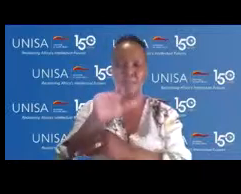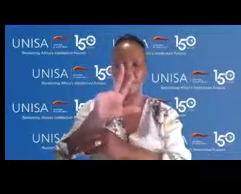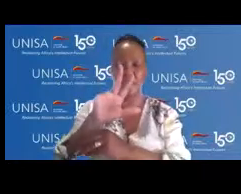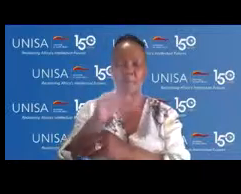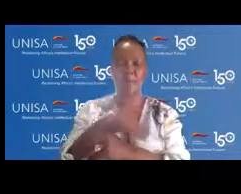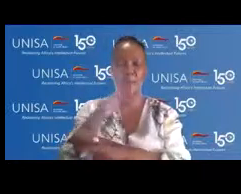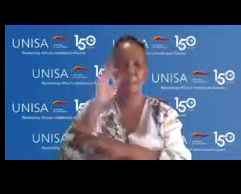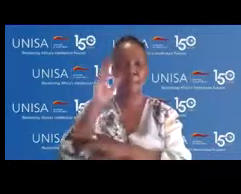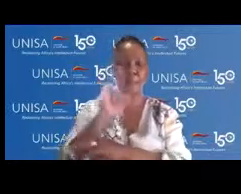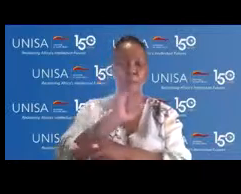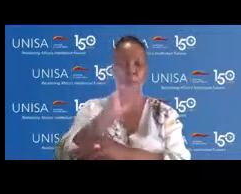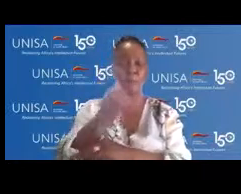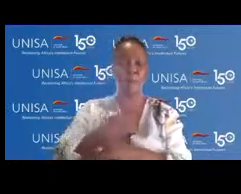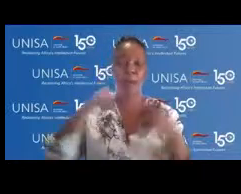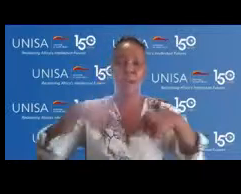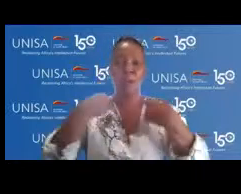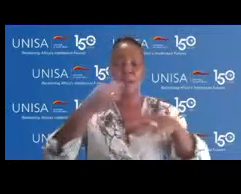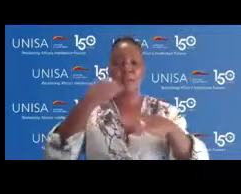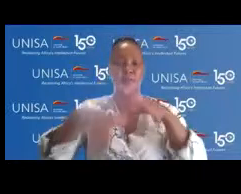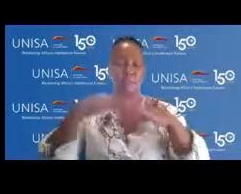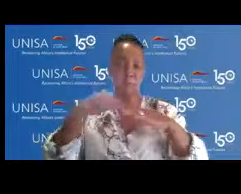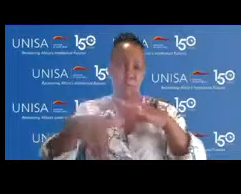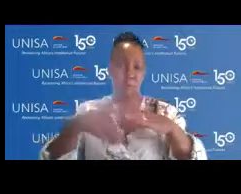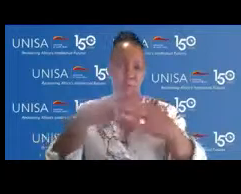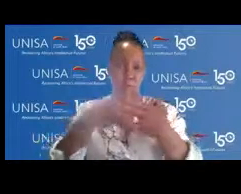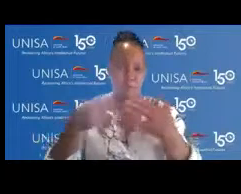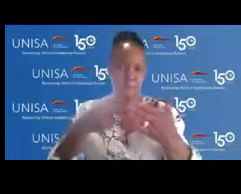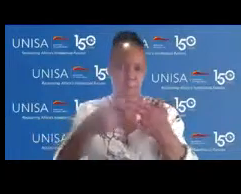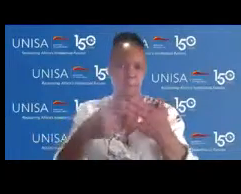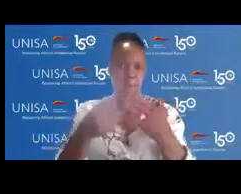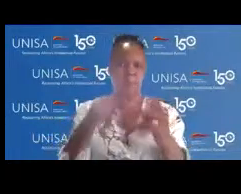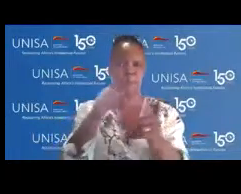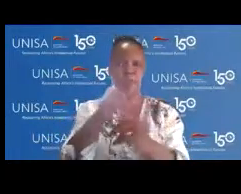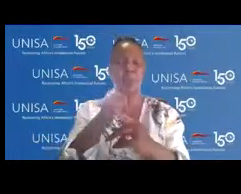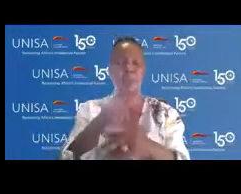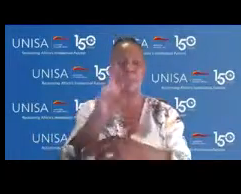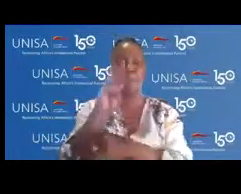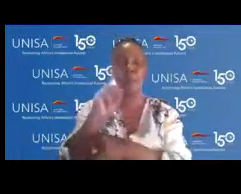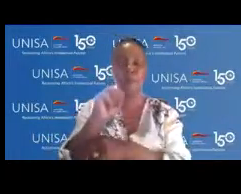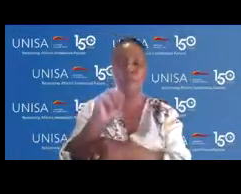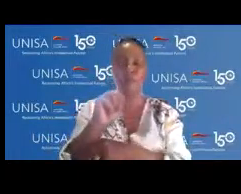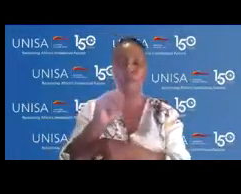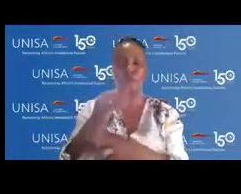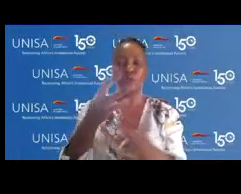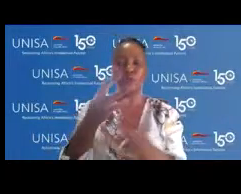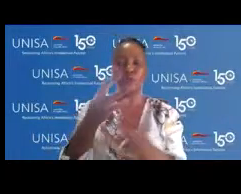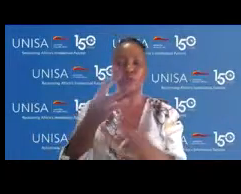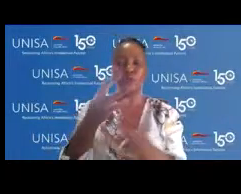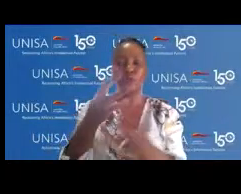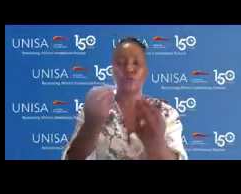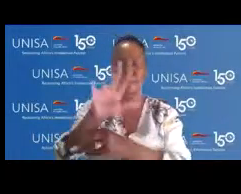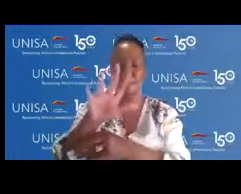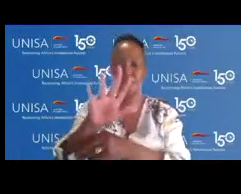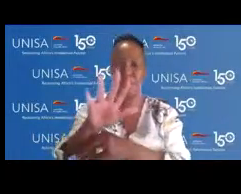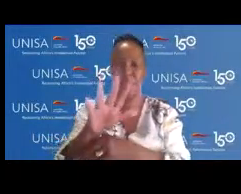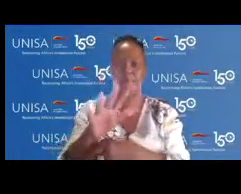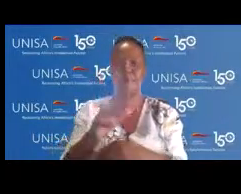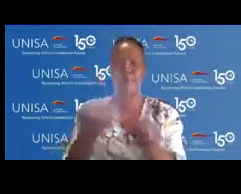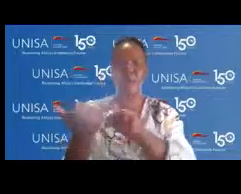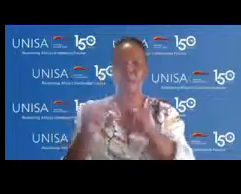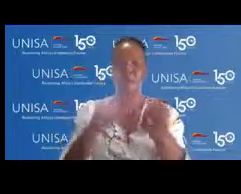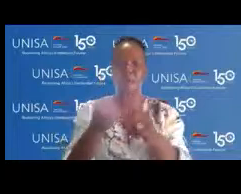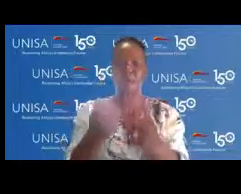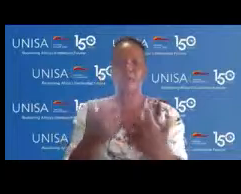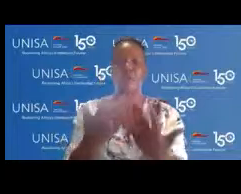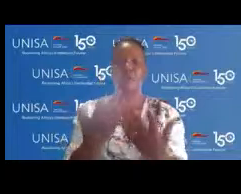email accounts are actually Microsoft 365 accounts. So even if you log into,